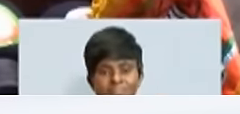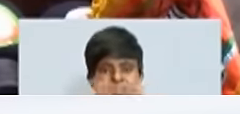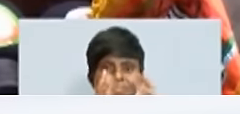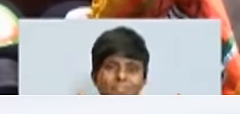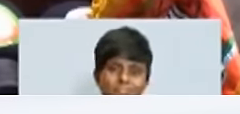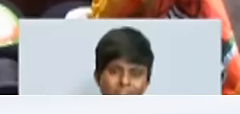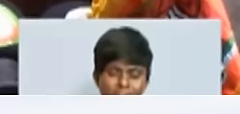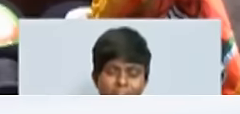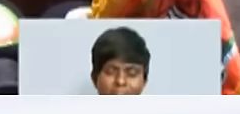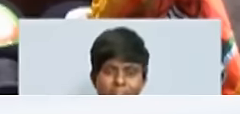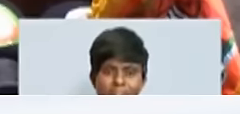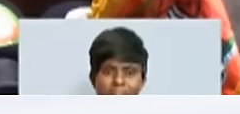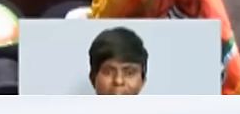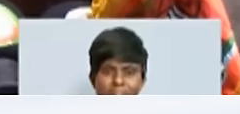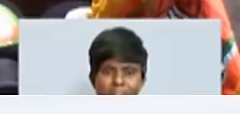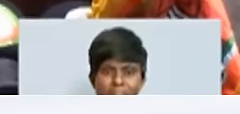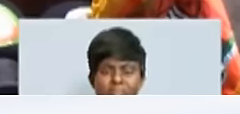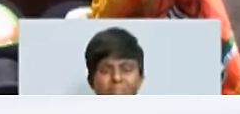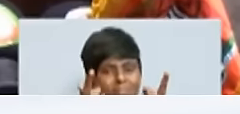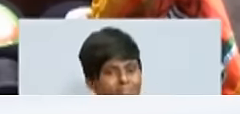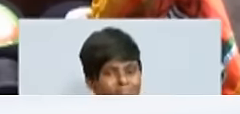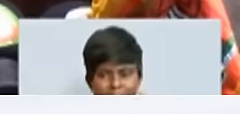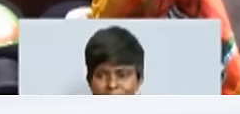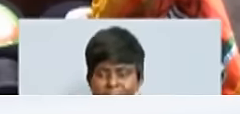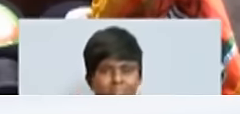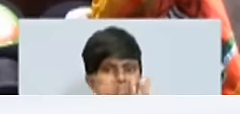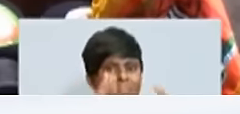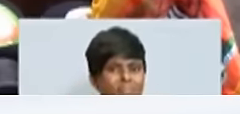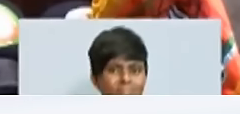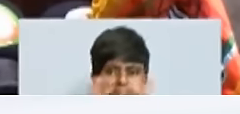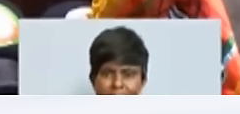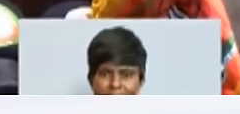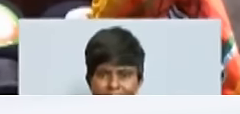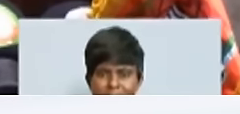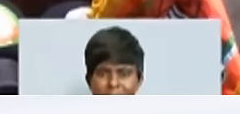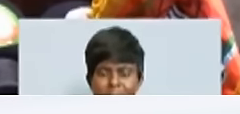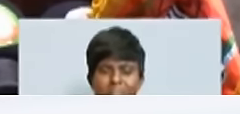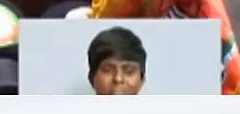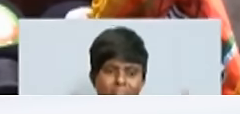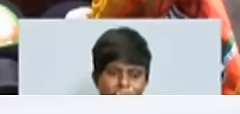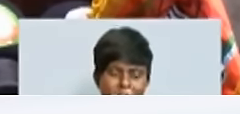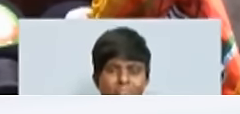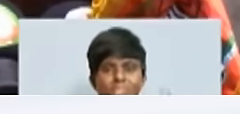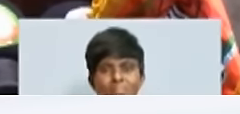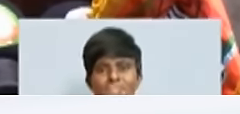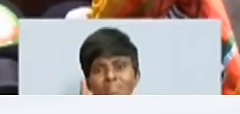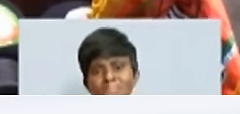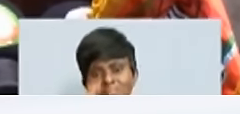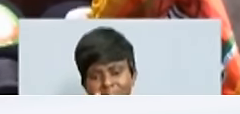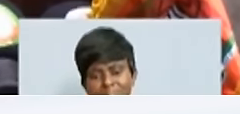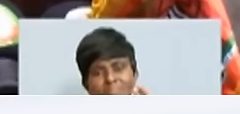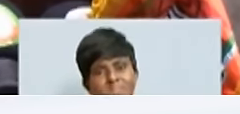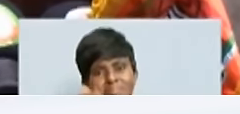workshops, perpetual workshops, to meet to talk about the next meeting.